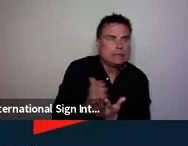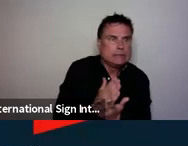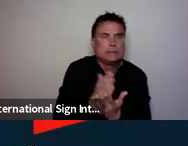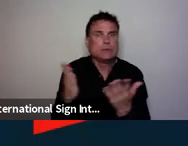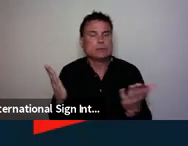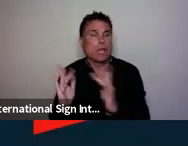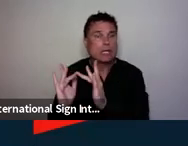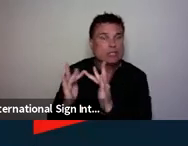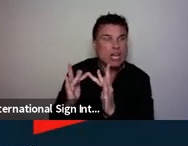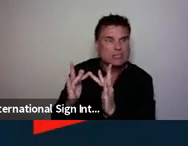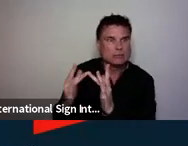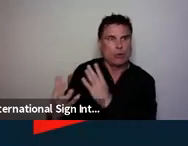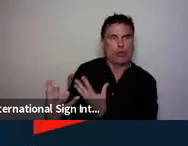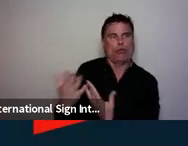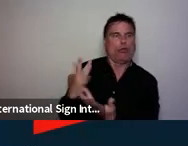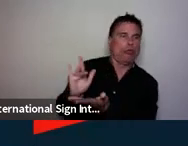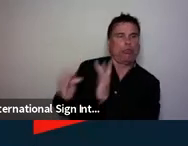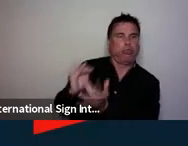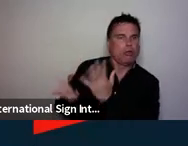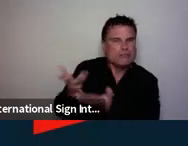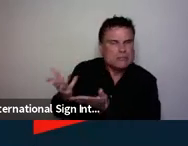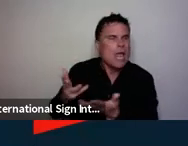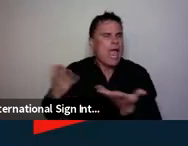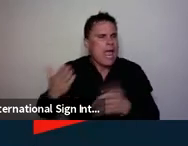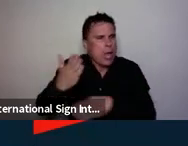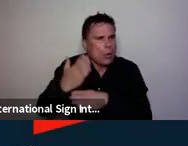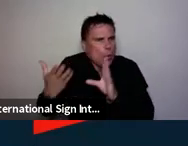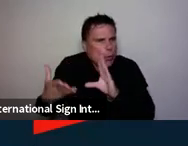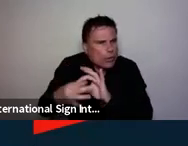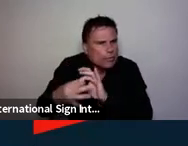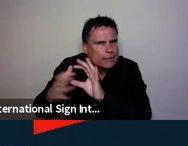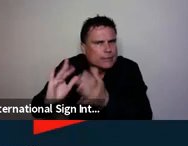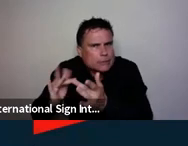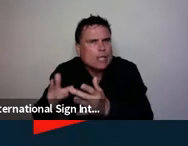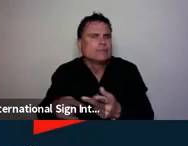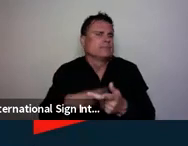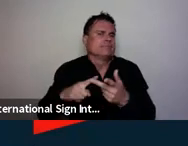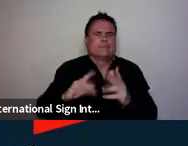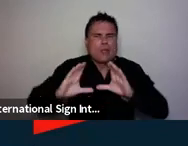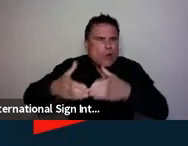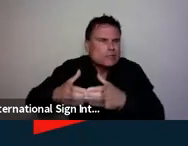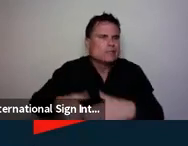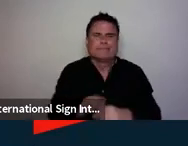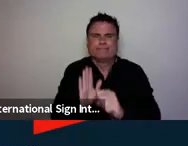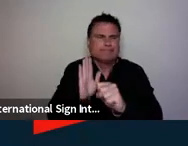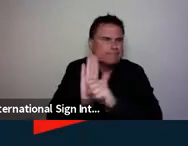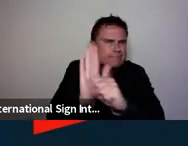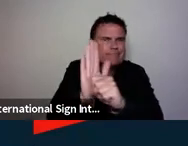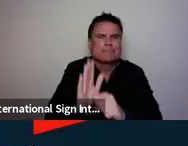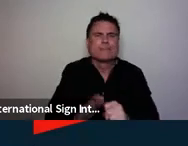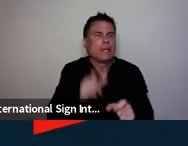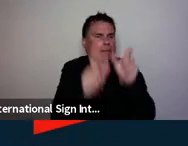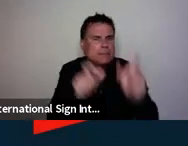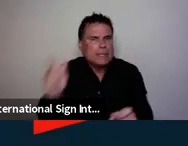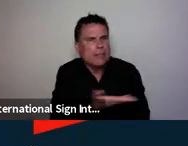working on behalf of organizations or also just as advocates or individuals within their communities, which in many ways, so